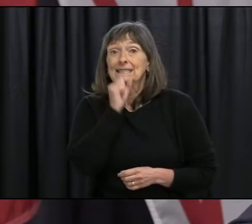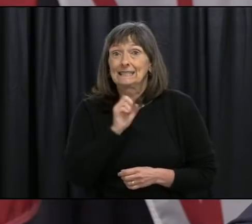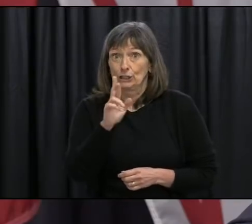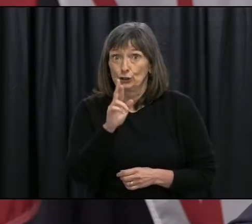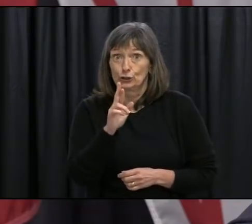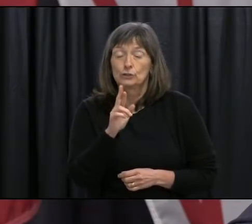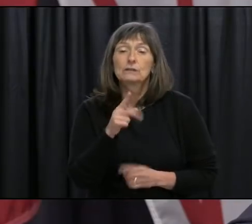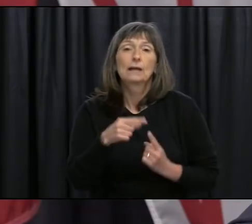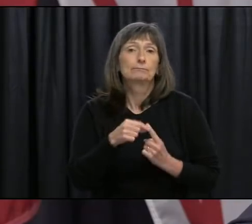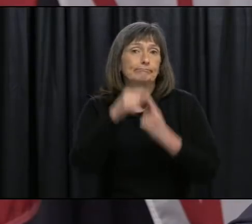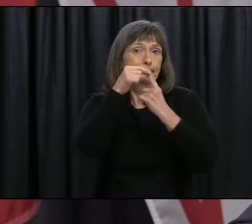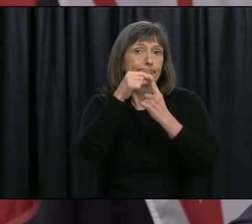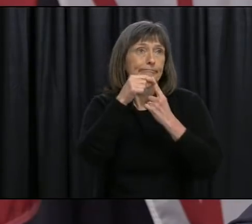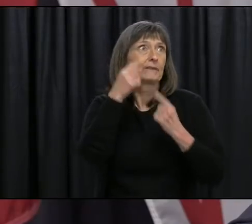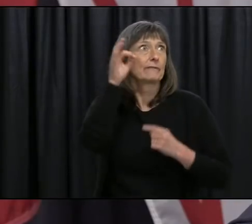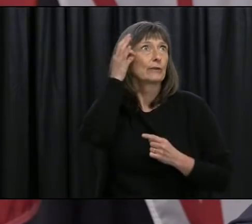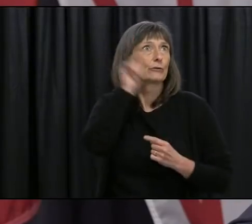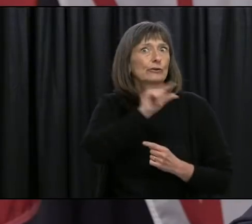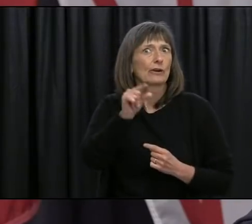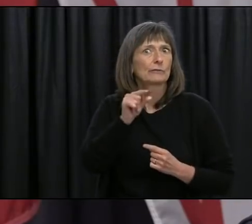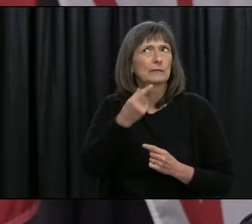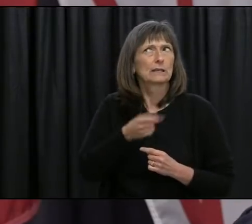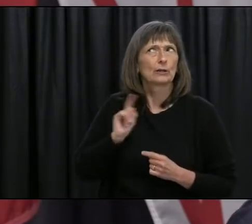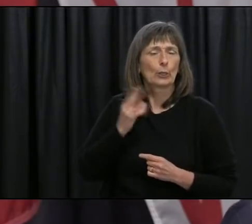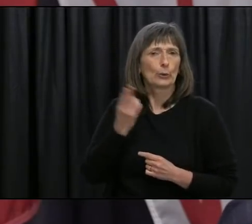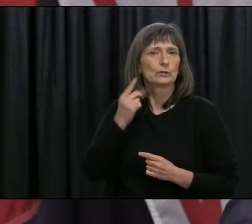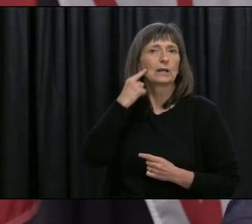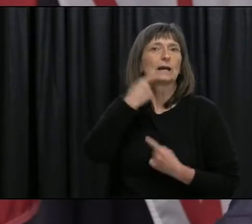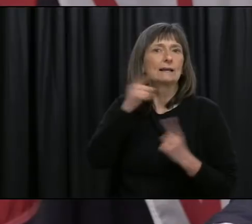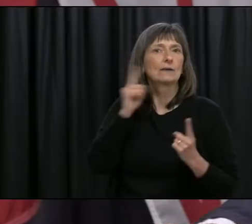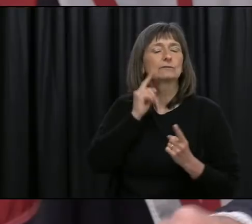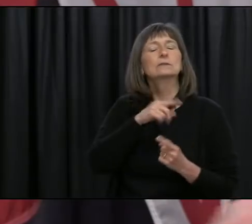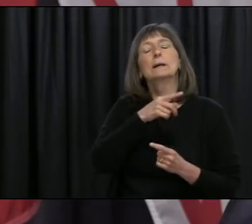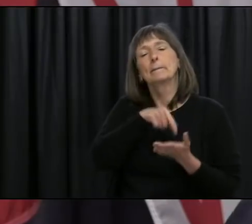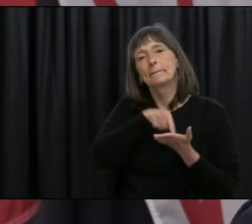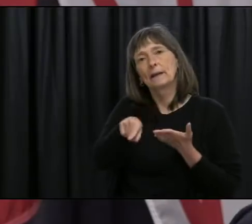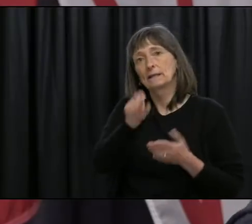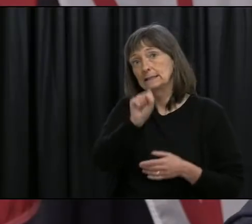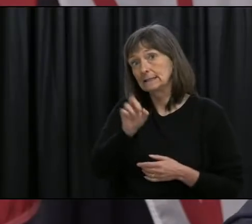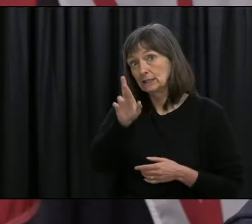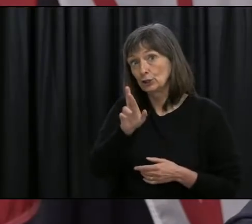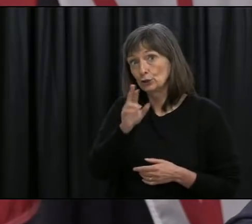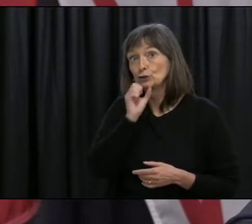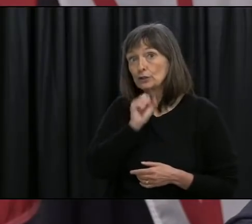payment that was announced by the federal government last Thursday. And this special